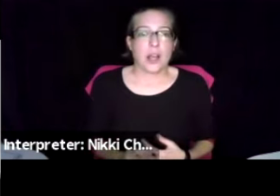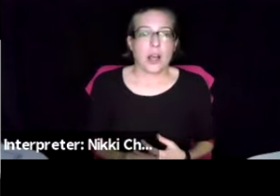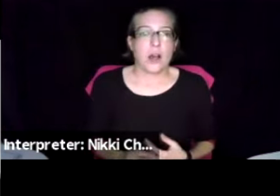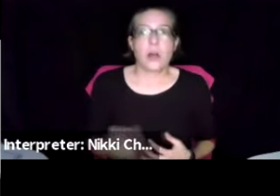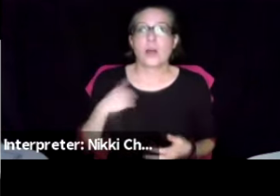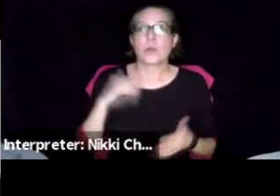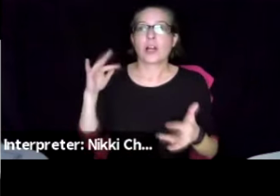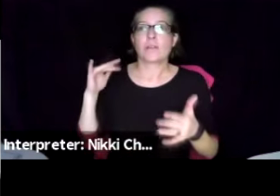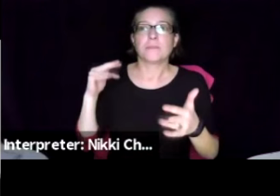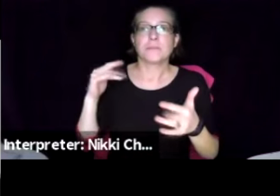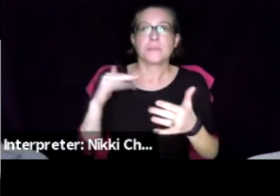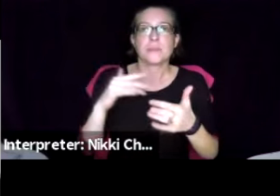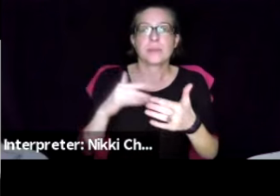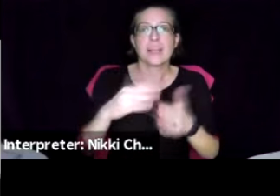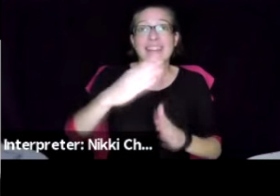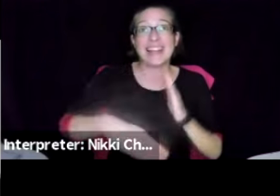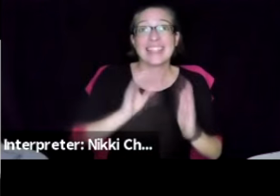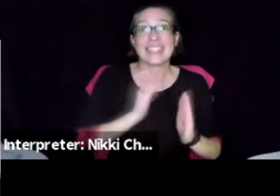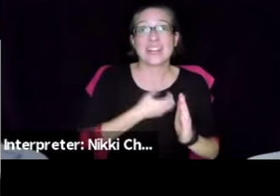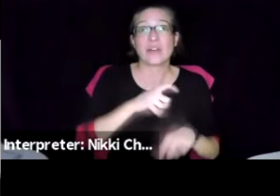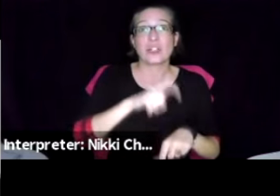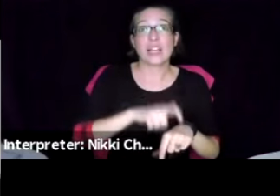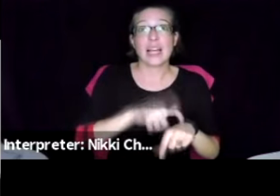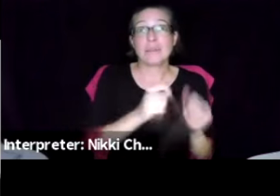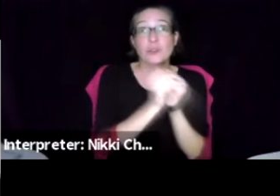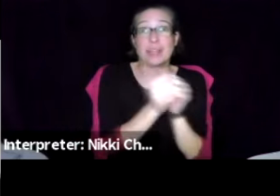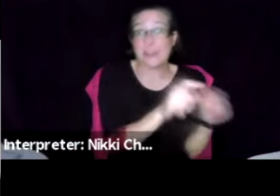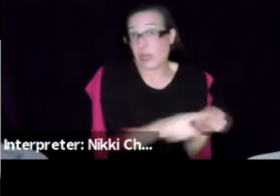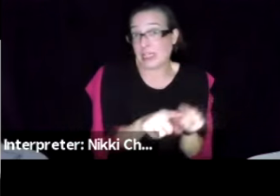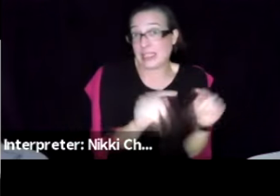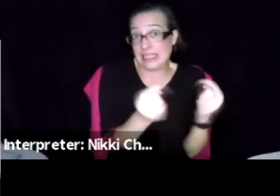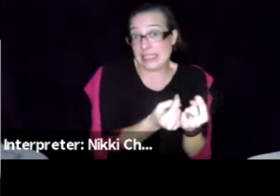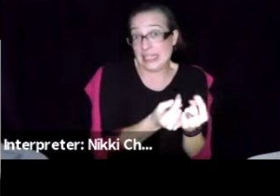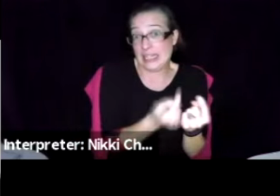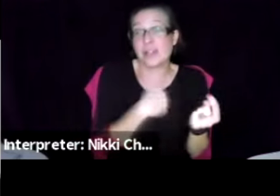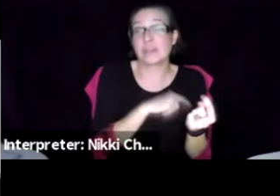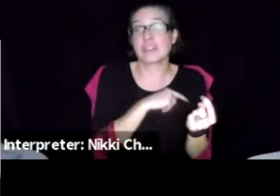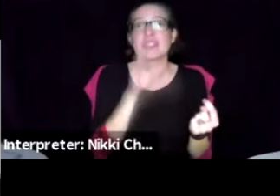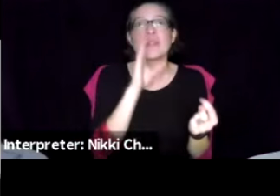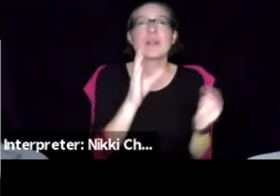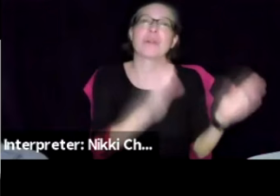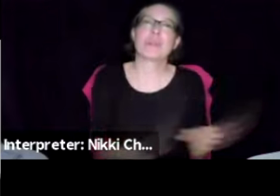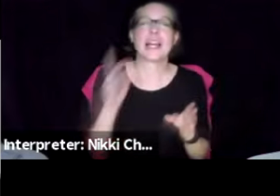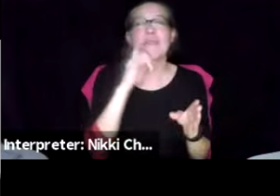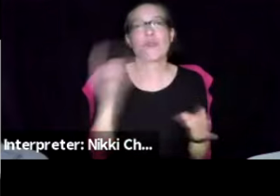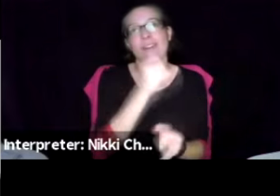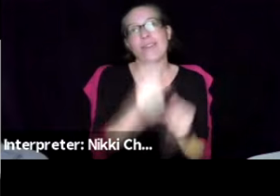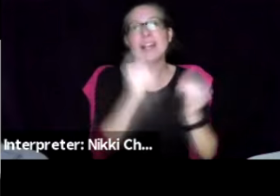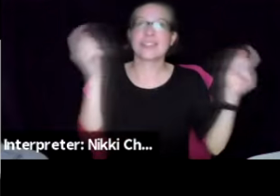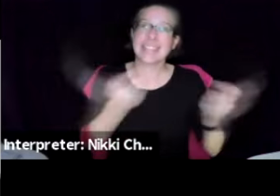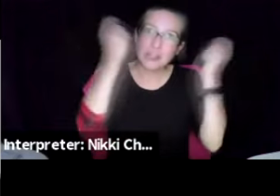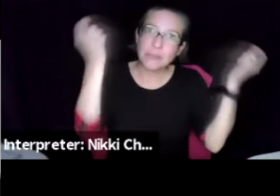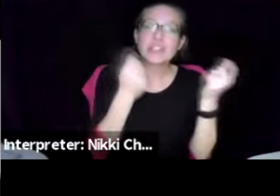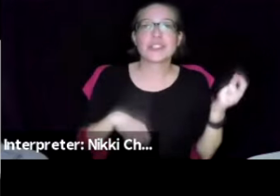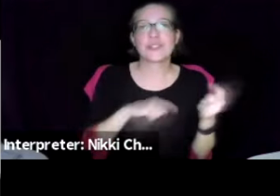end of our time together as a team, and we're going to be planning for like a final celebration where we share about all of